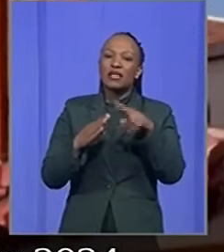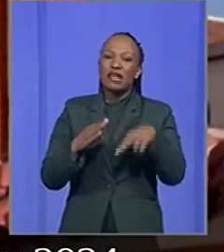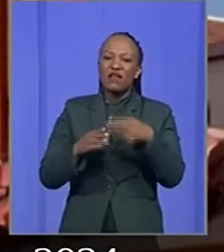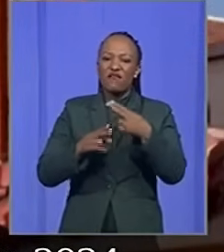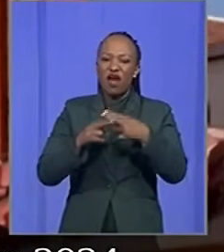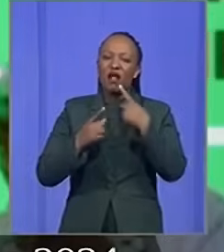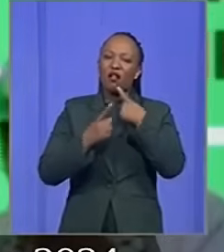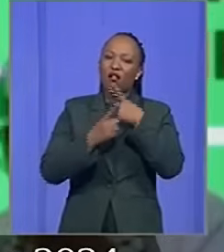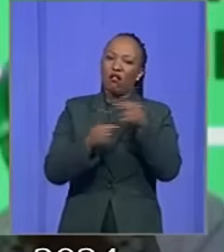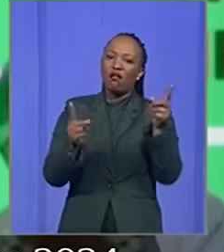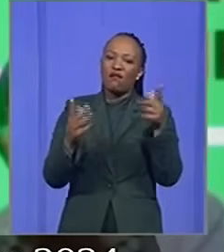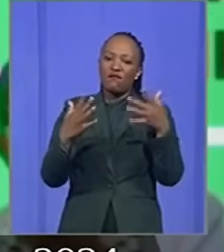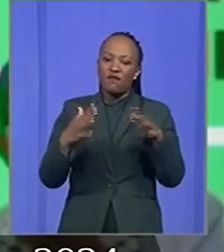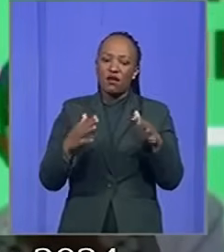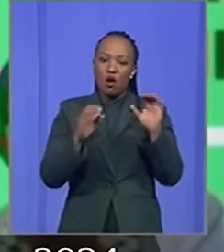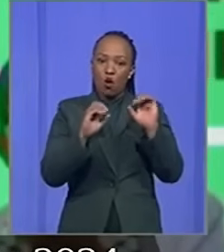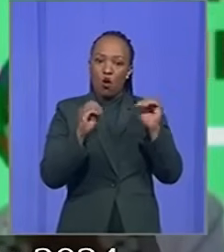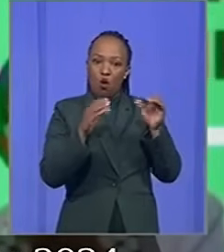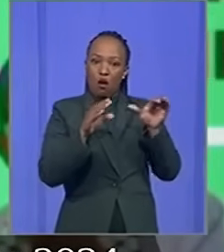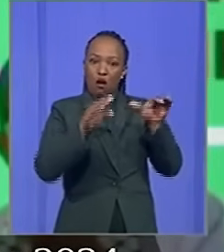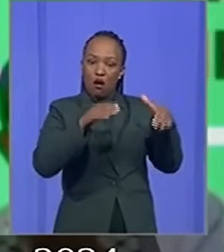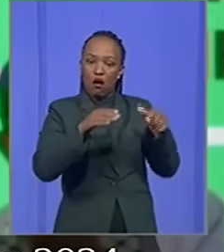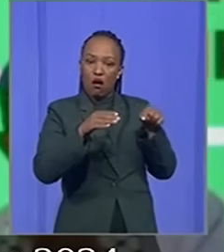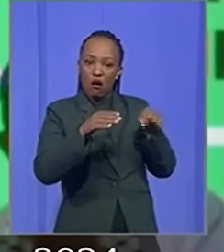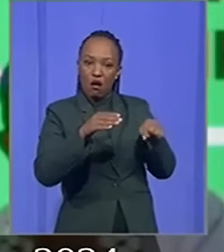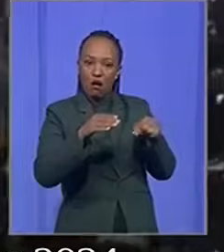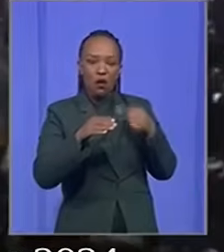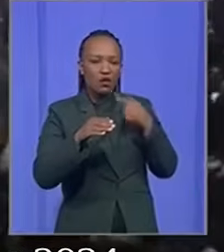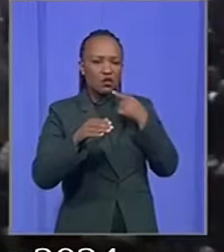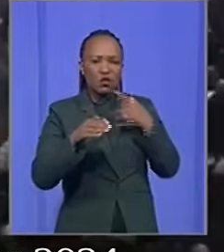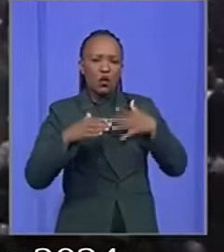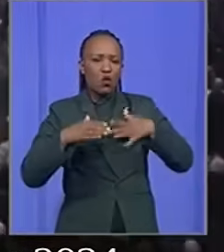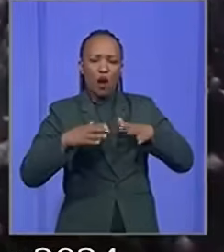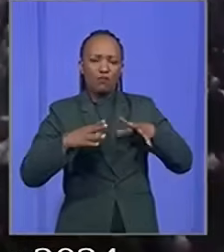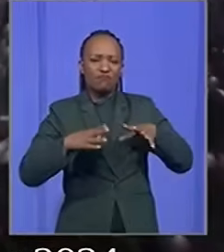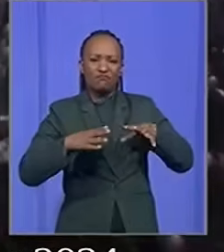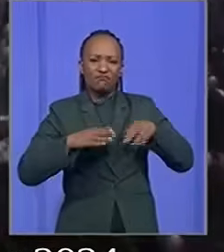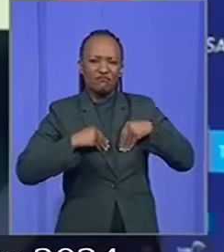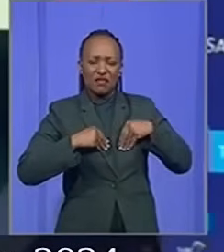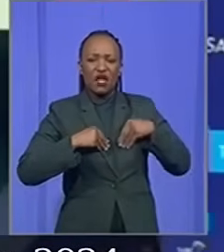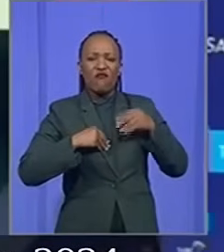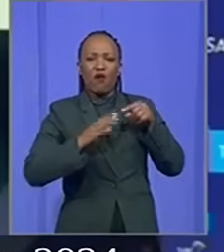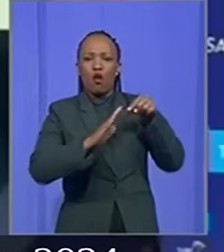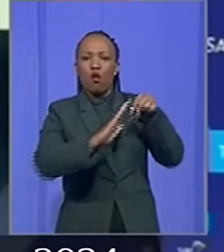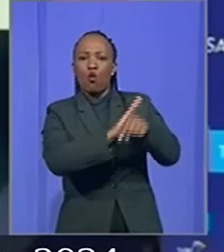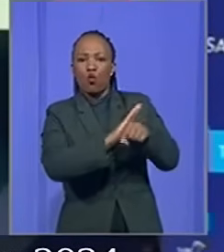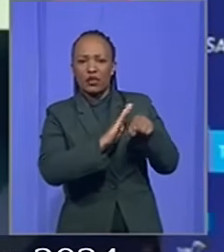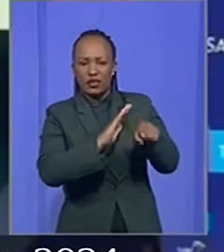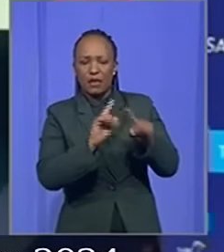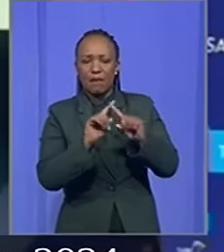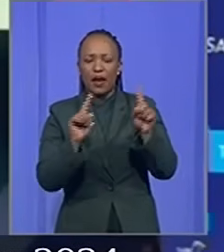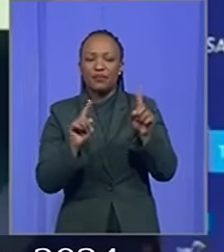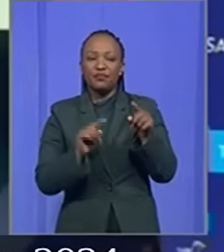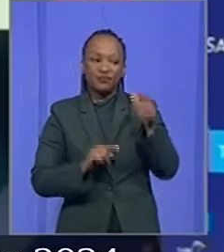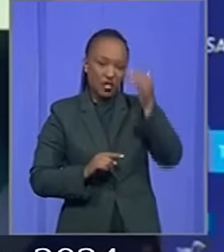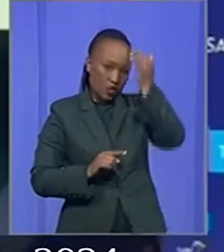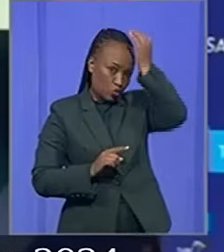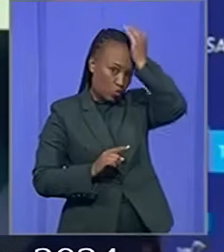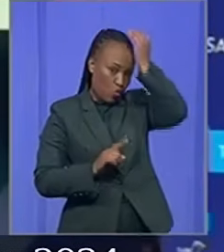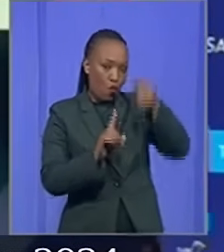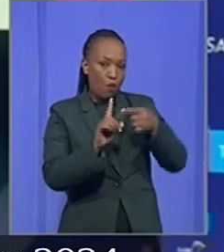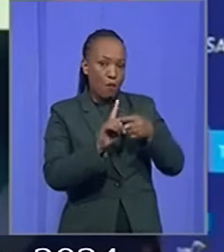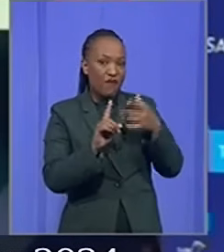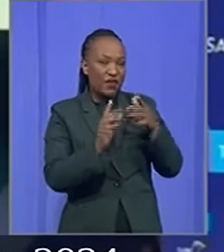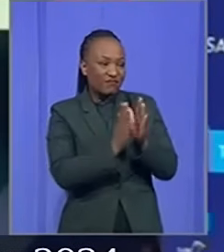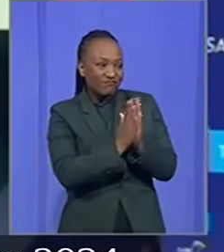o hangata o amahangwan le mekga ya tokoloho e sa batleng ho amohela ho hlolwa dikgethong. Empa boipiletso ba Jacob Zuma ha bua